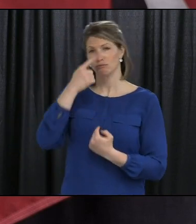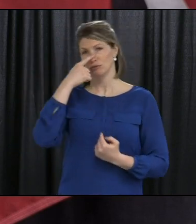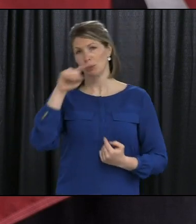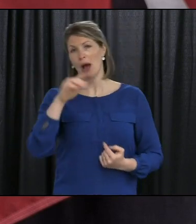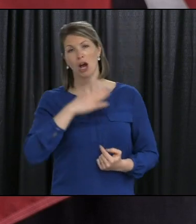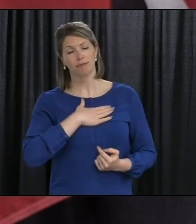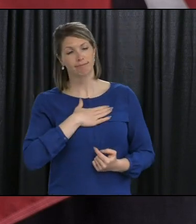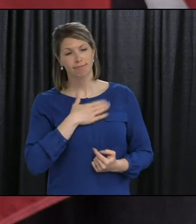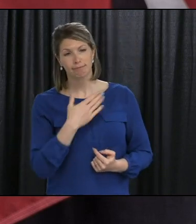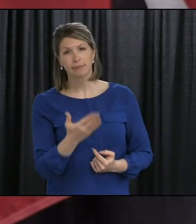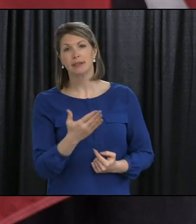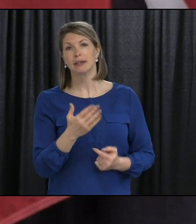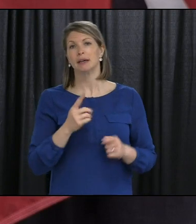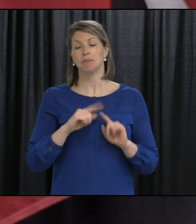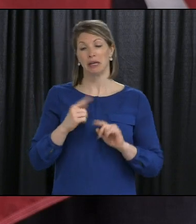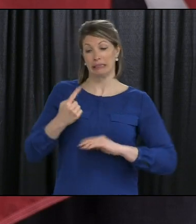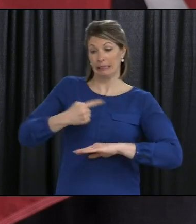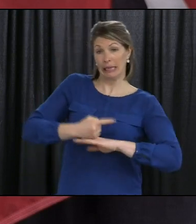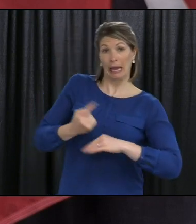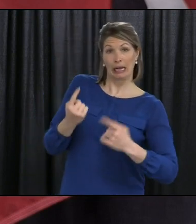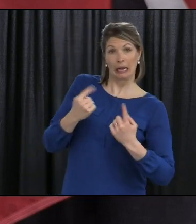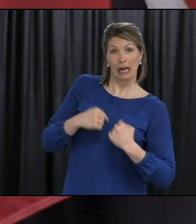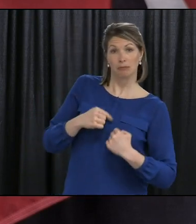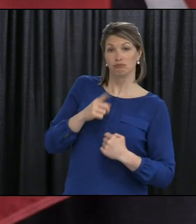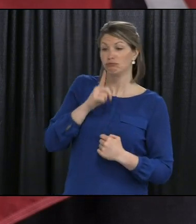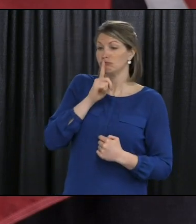Peter, that we have in mind.